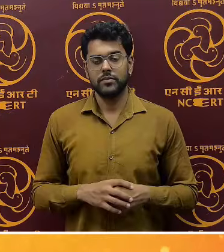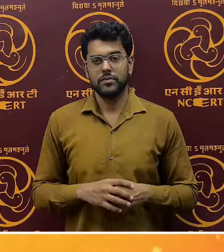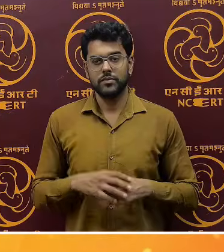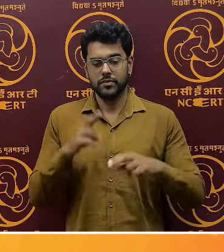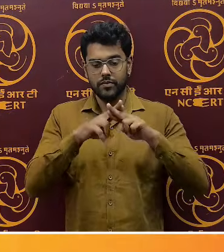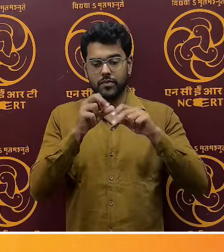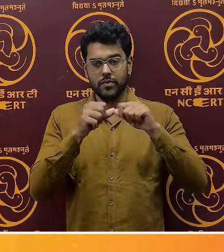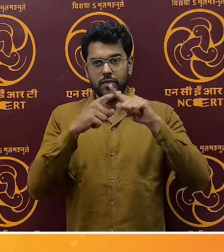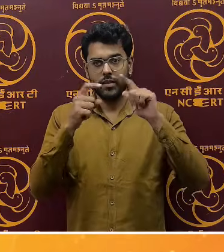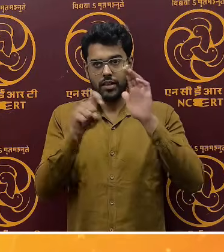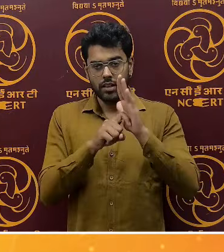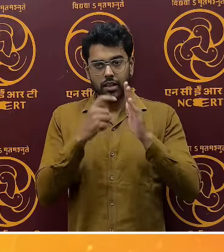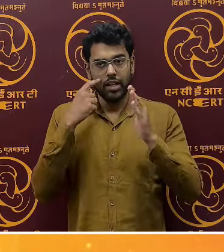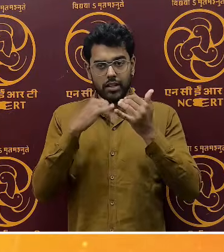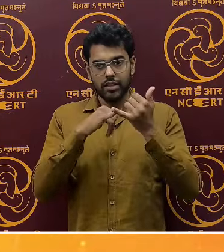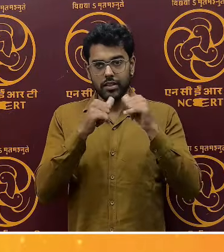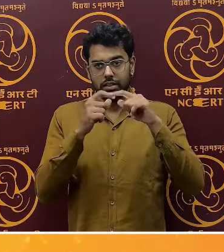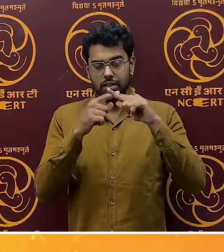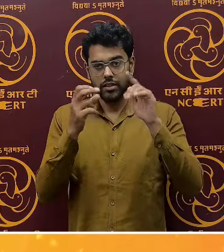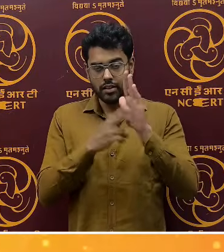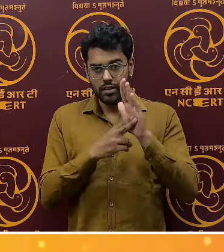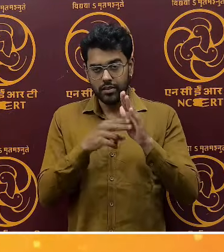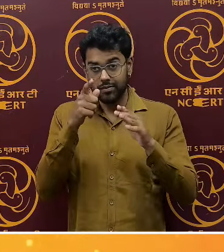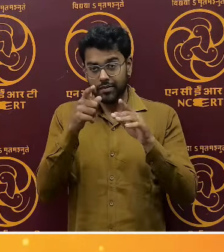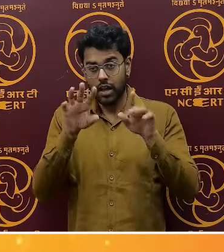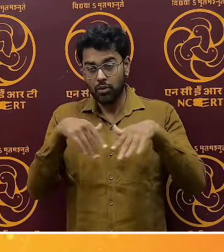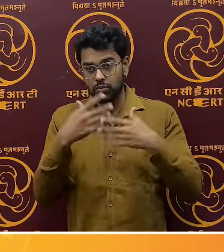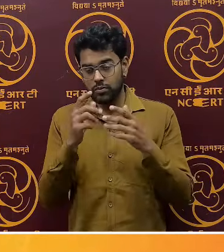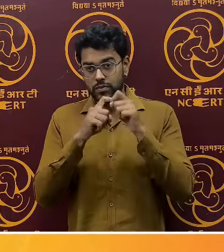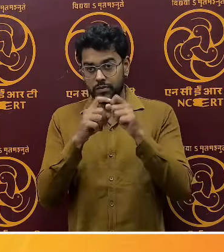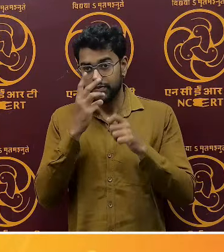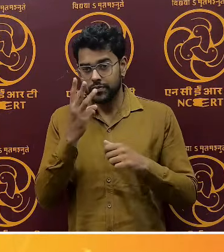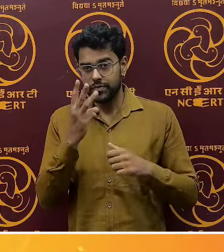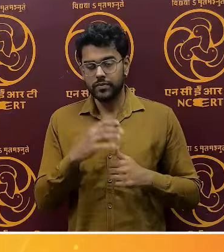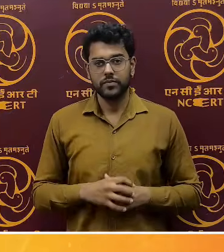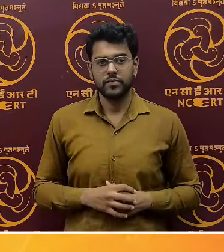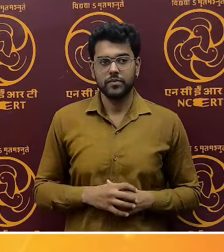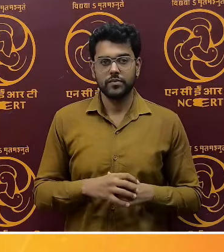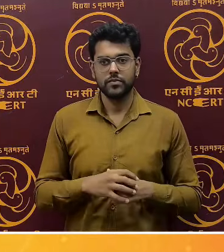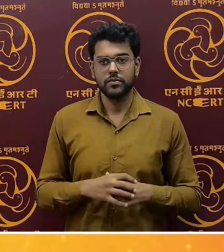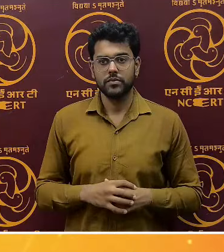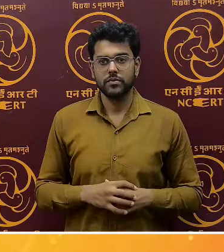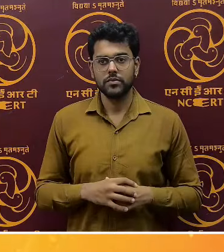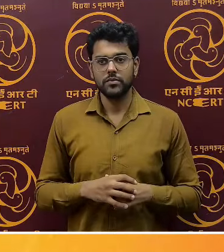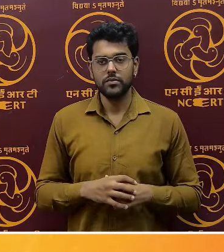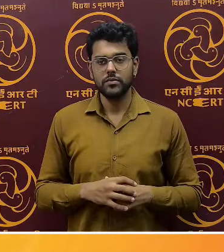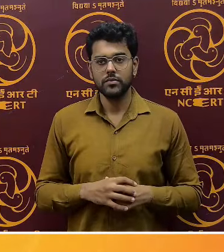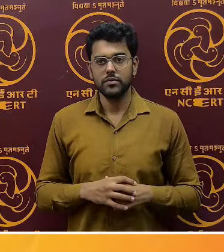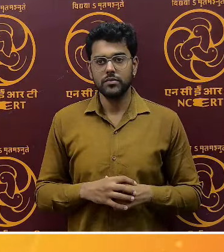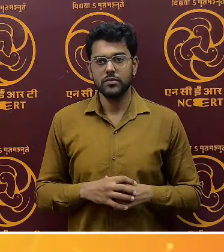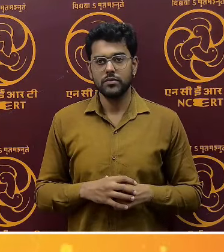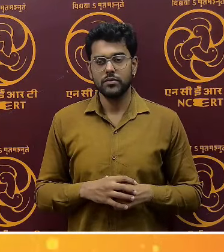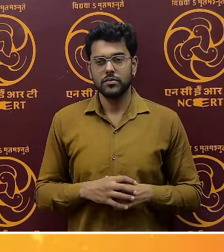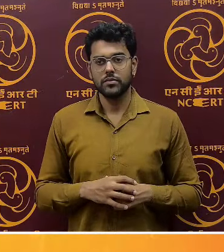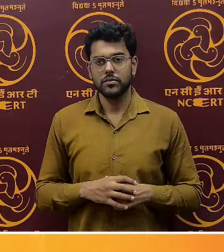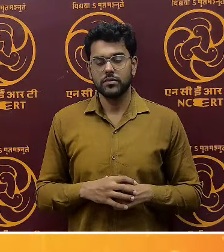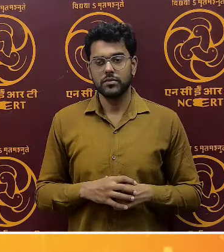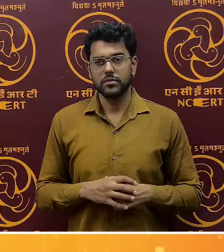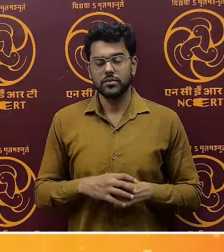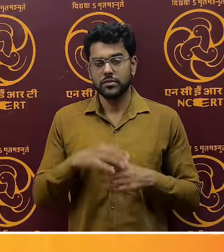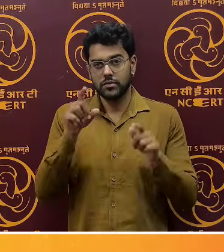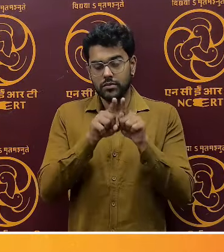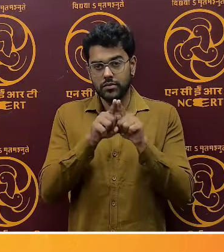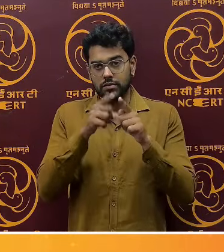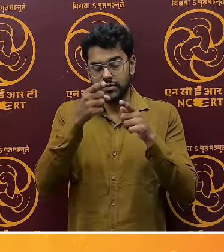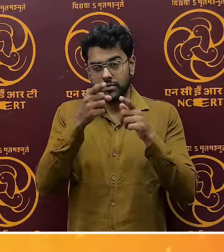Factorize the polynomial. We will okay, we will let us factorize it, and